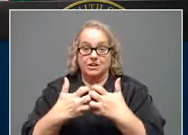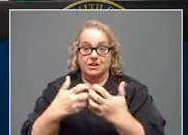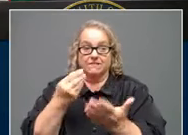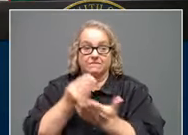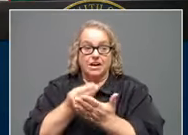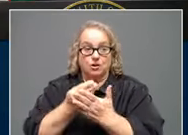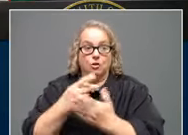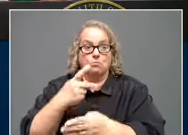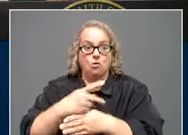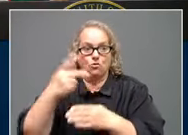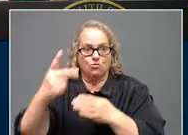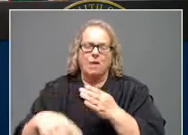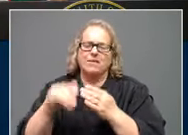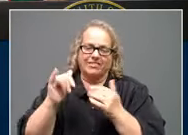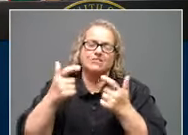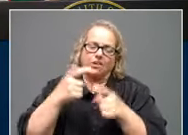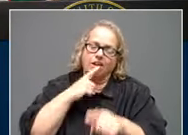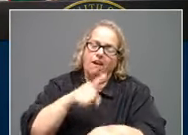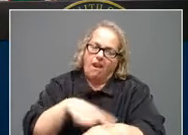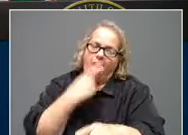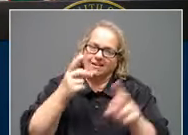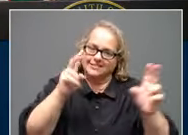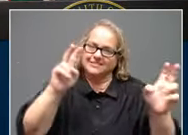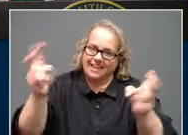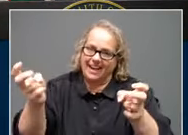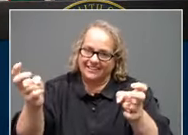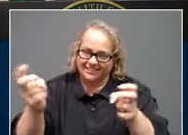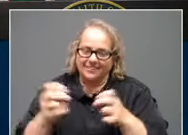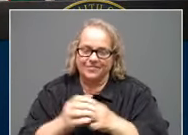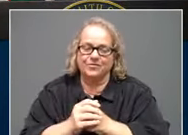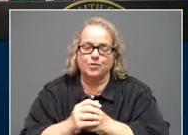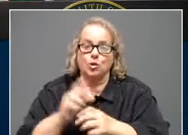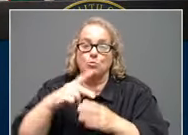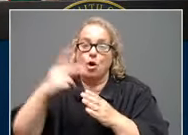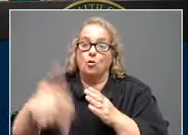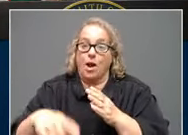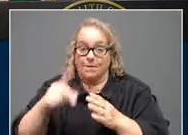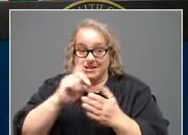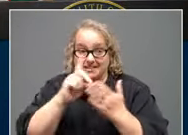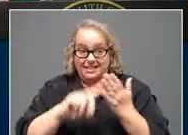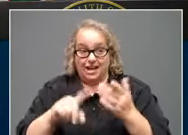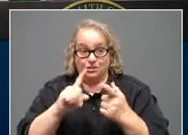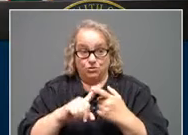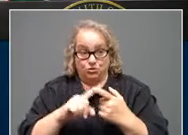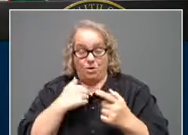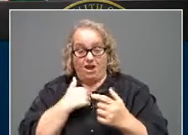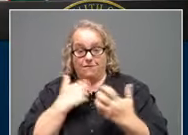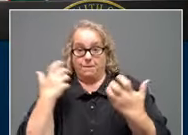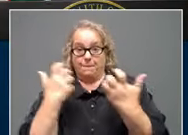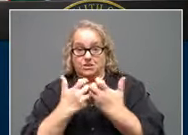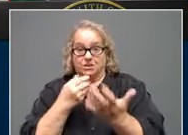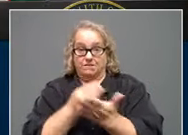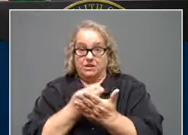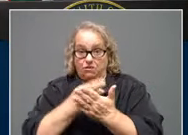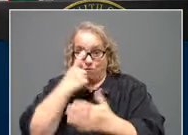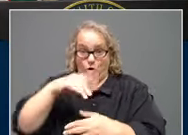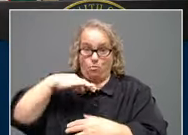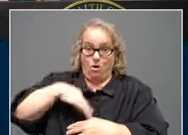really long title. The program is designed to provide matching funds to for-profit Kentucky-based companies